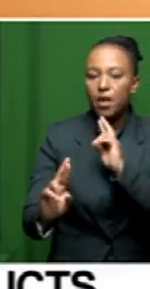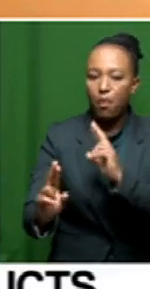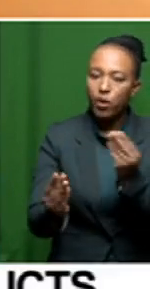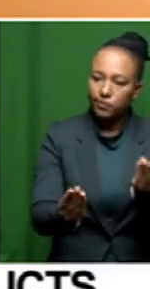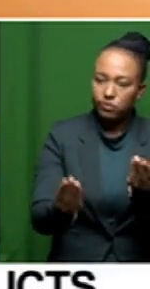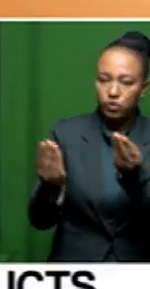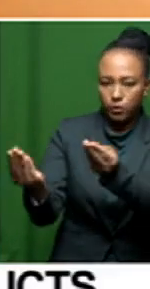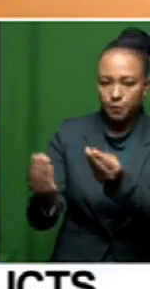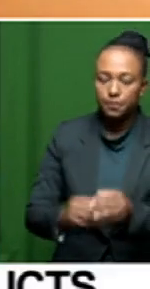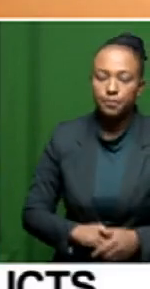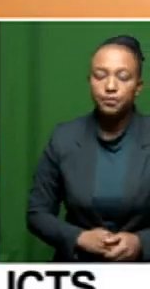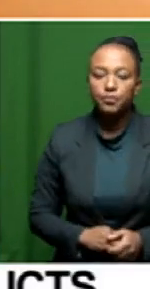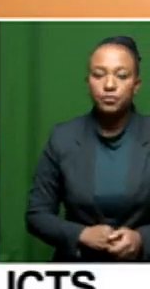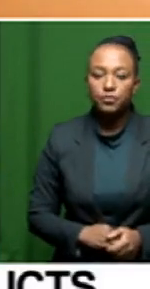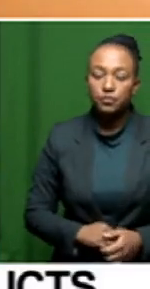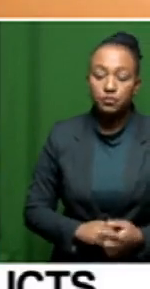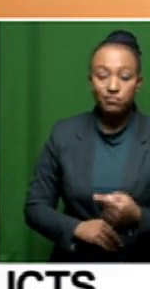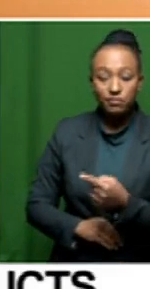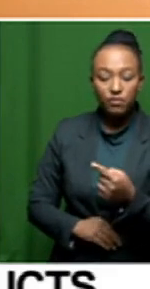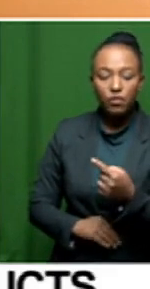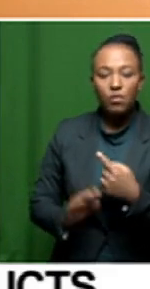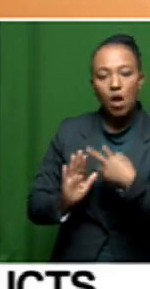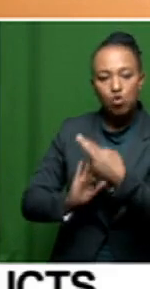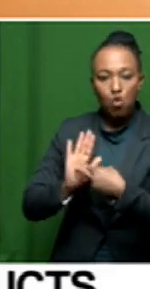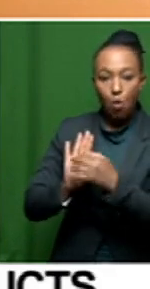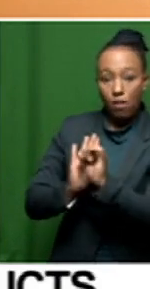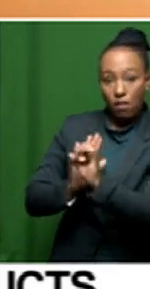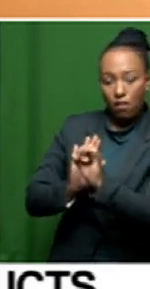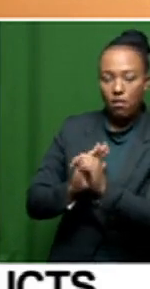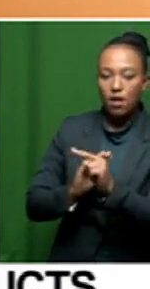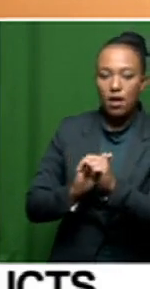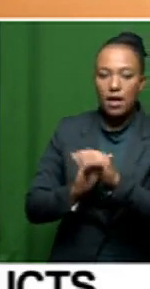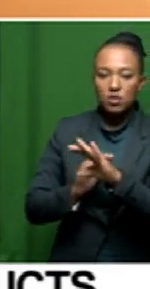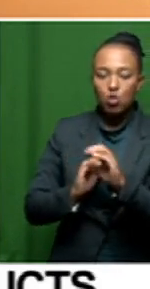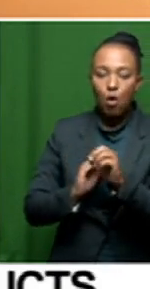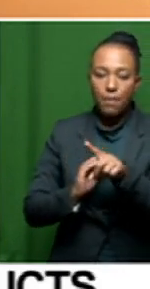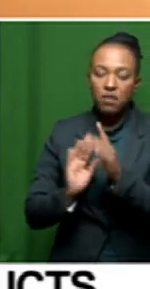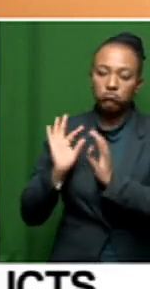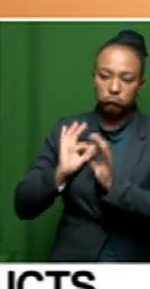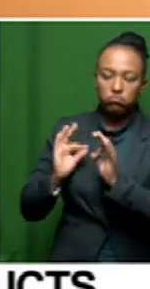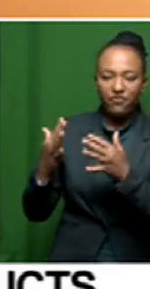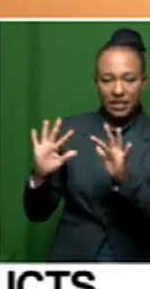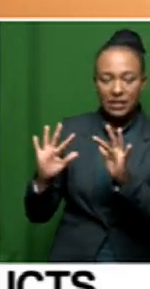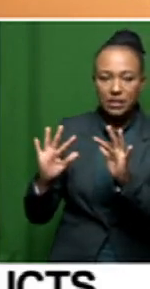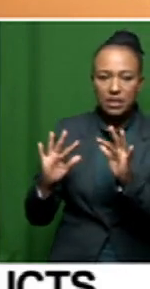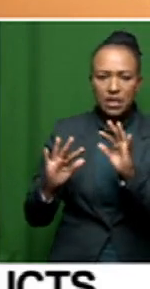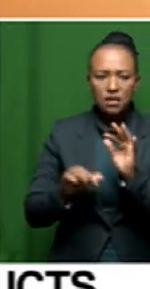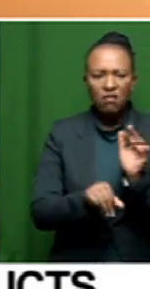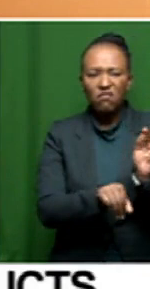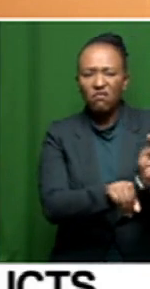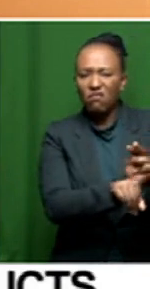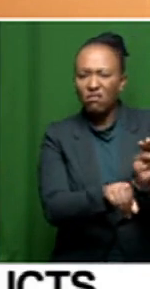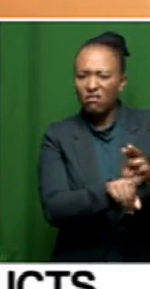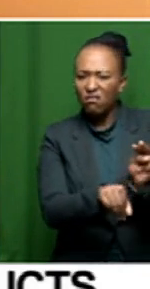So, as you point out, you know, your role as the NCOP, in terms of oversight, you know, what exactly